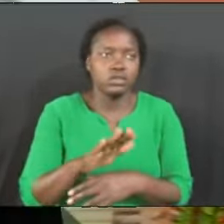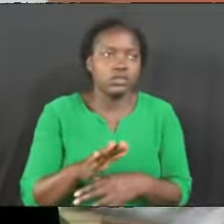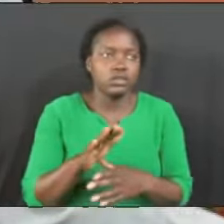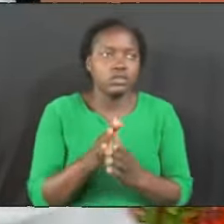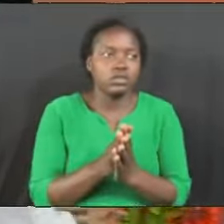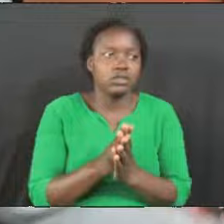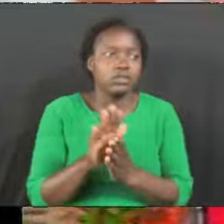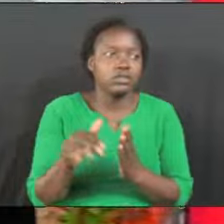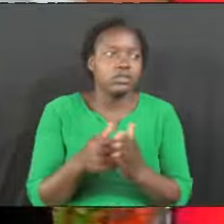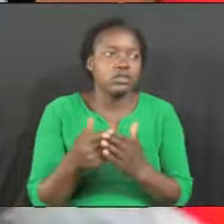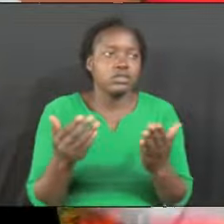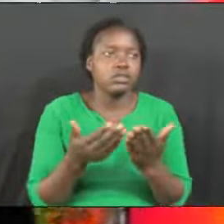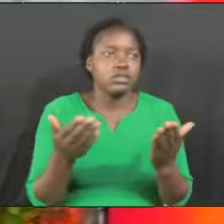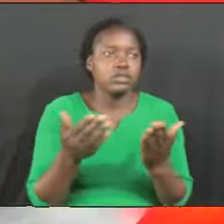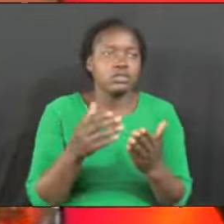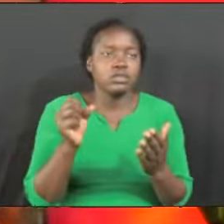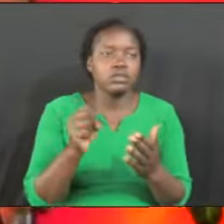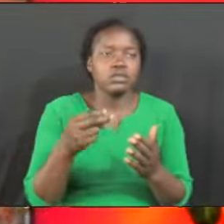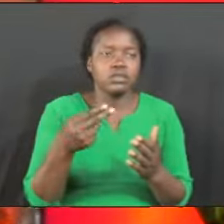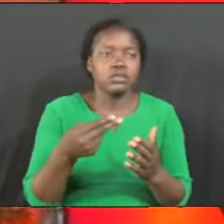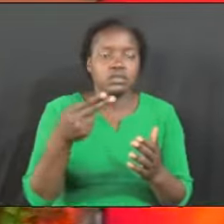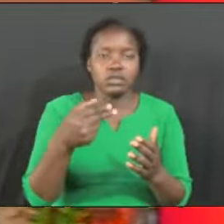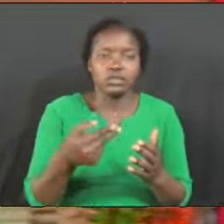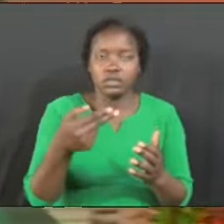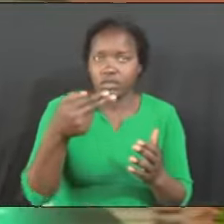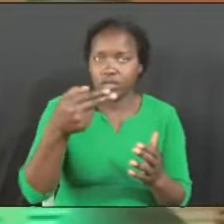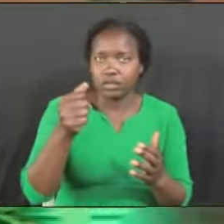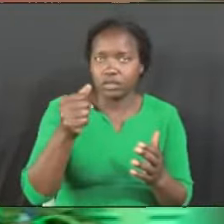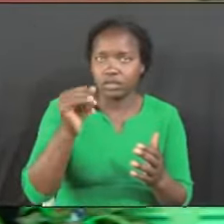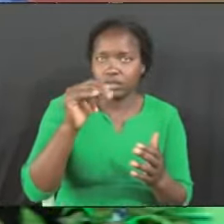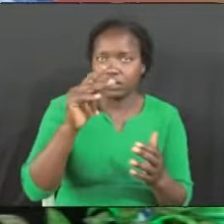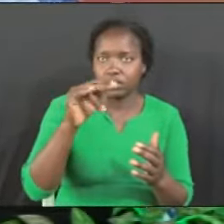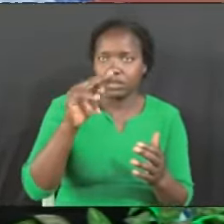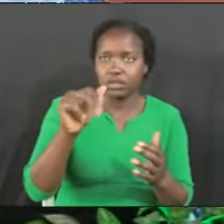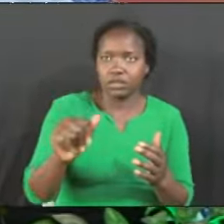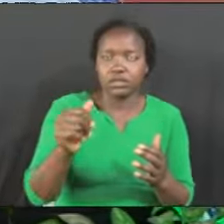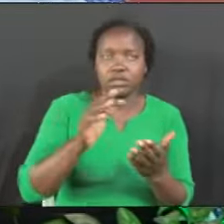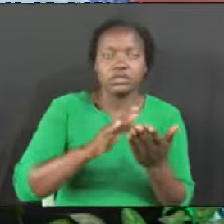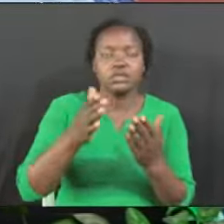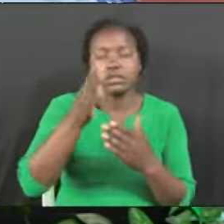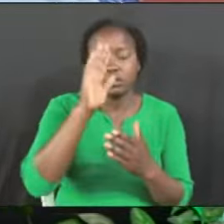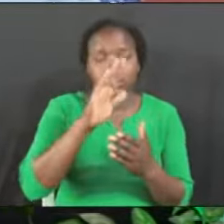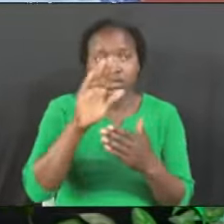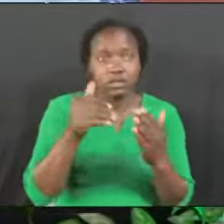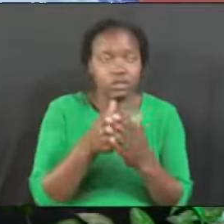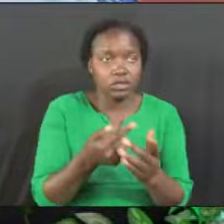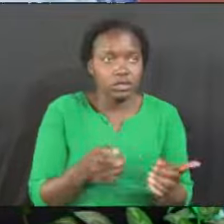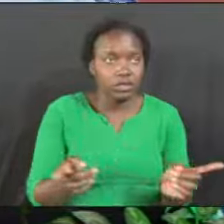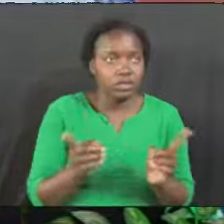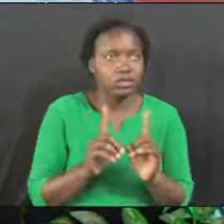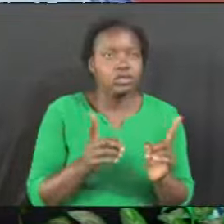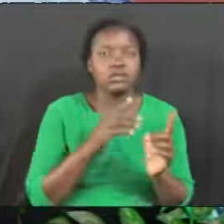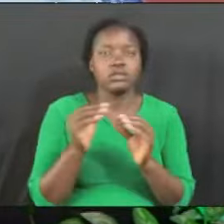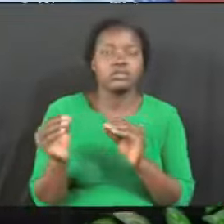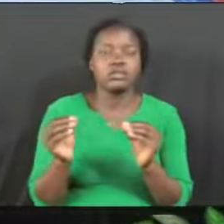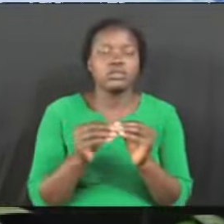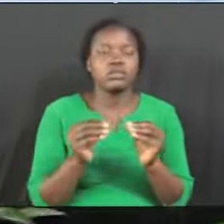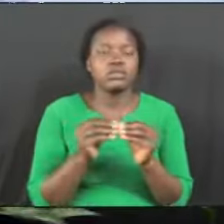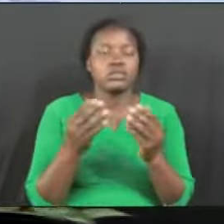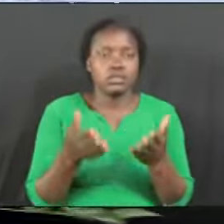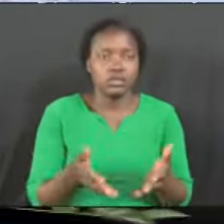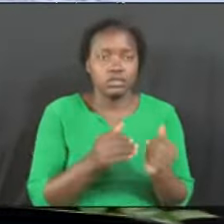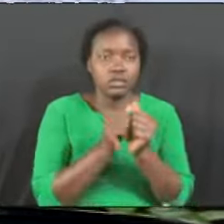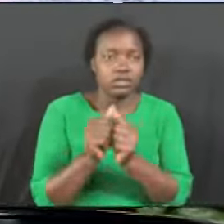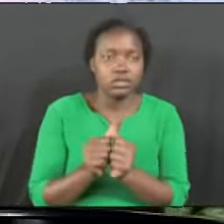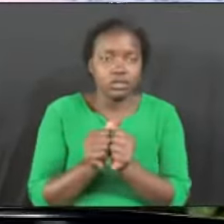is where the Shekinah glory of God meets us. Do I have a witness here? We gather together to